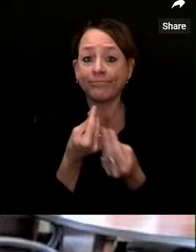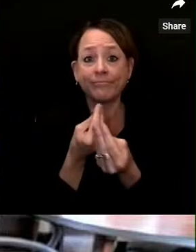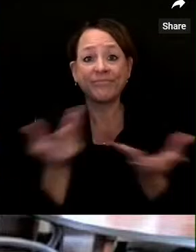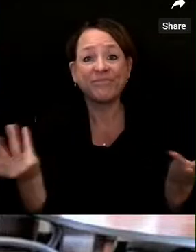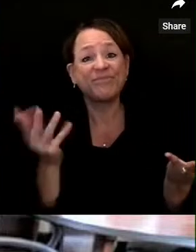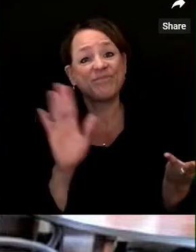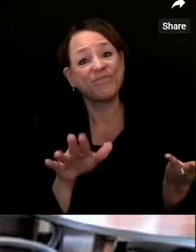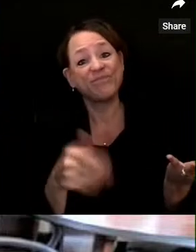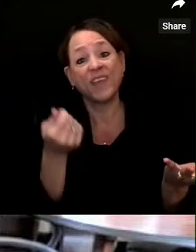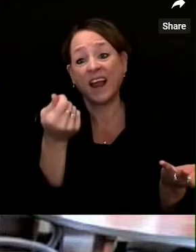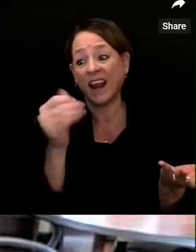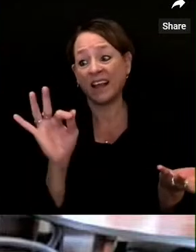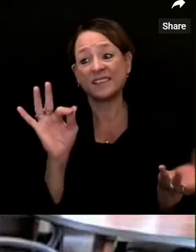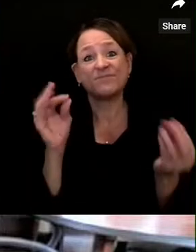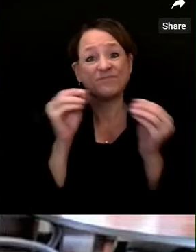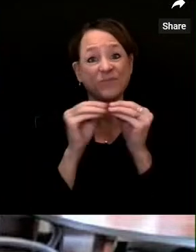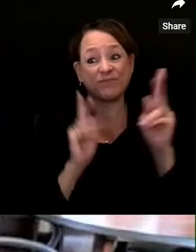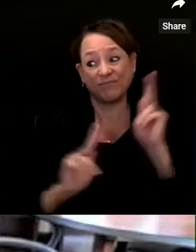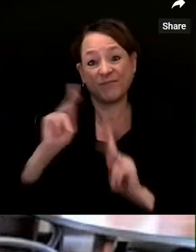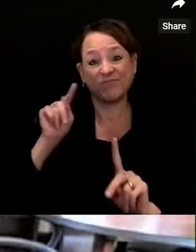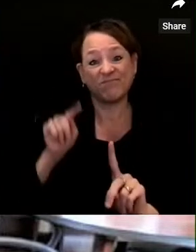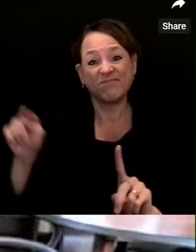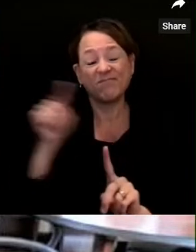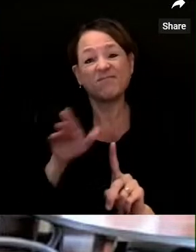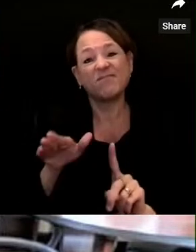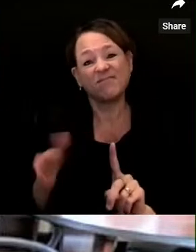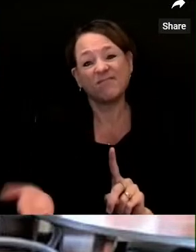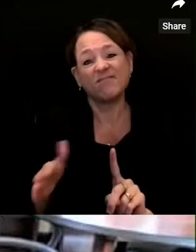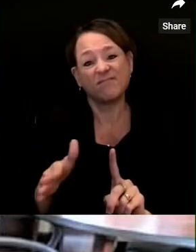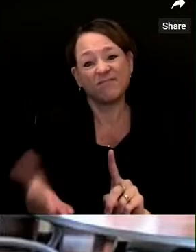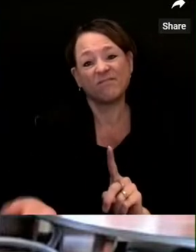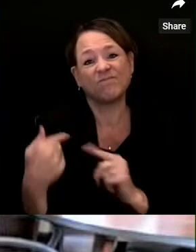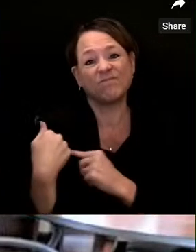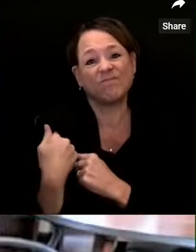COVID-19, which brings our total deaths to